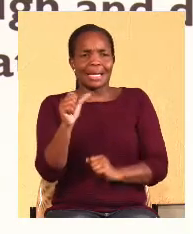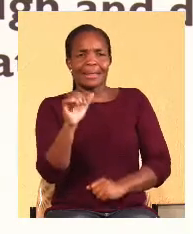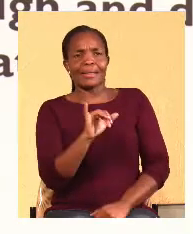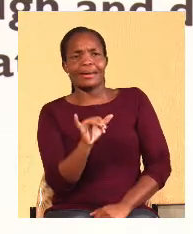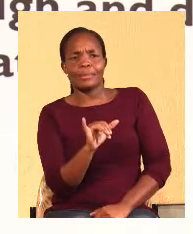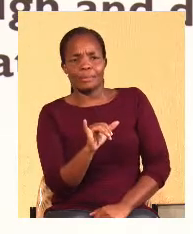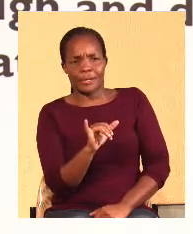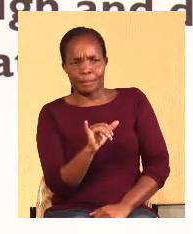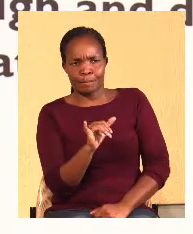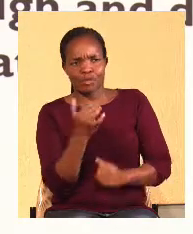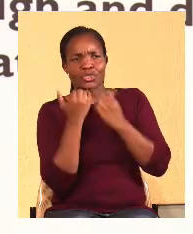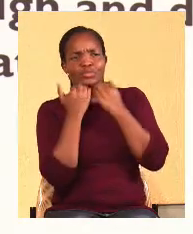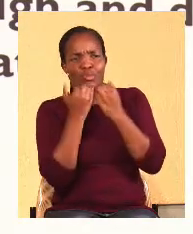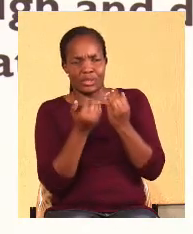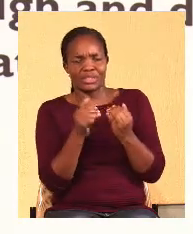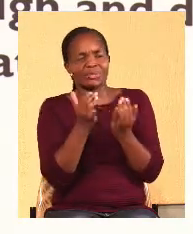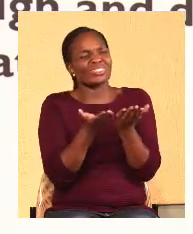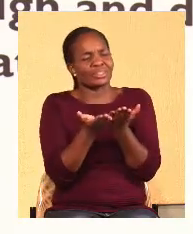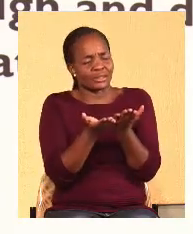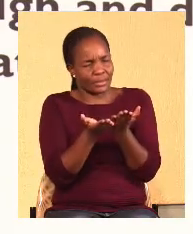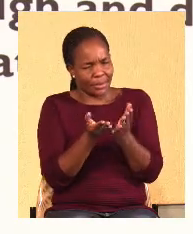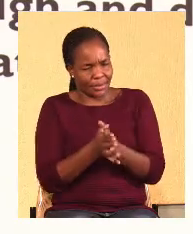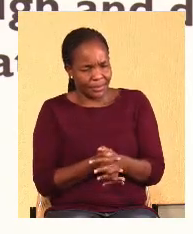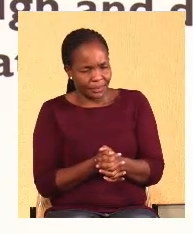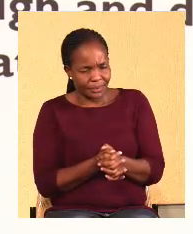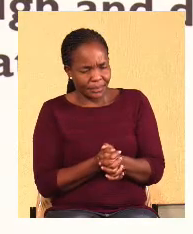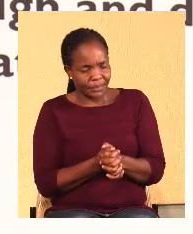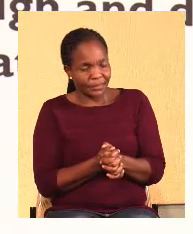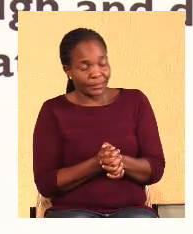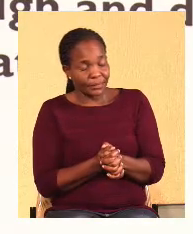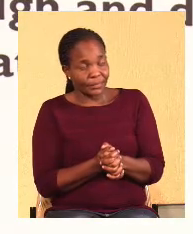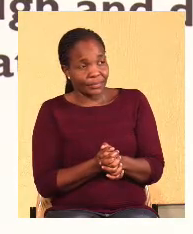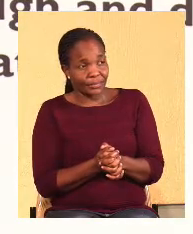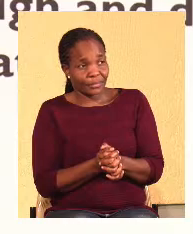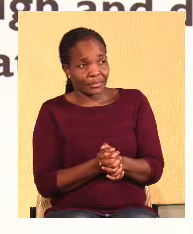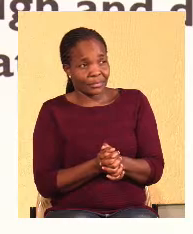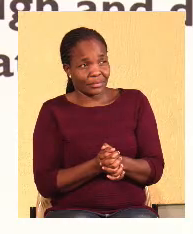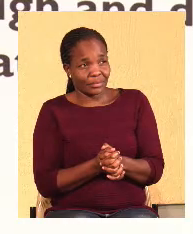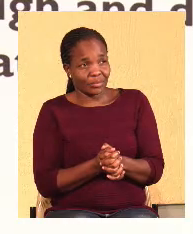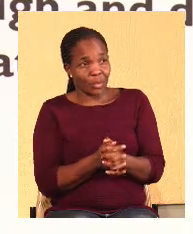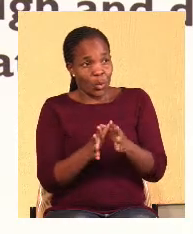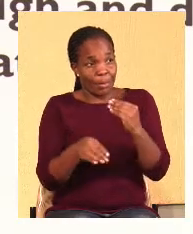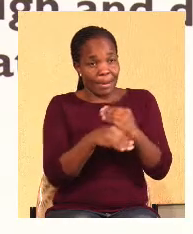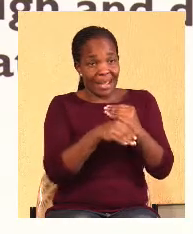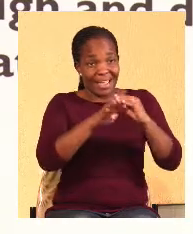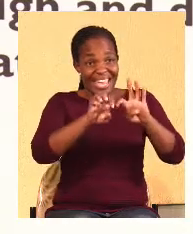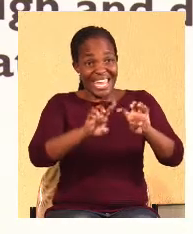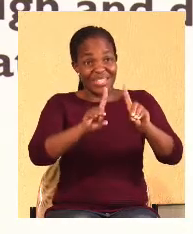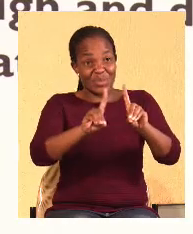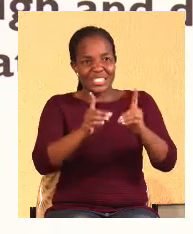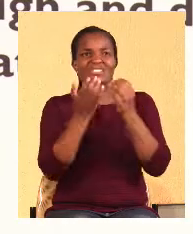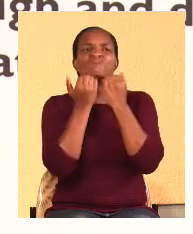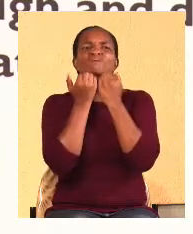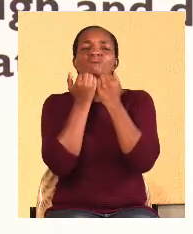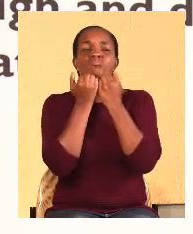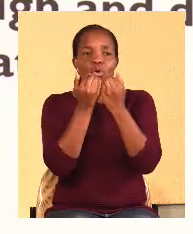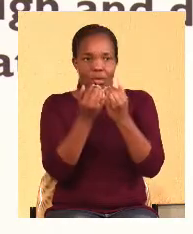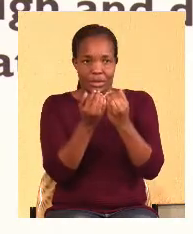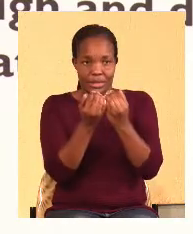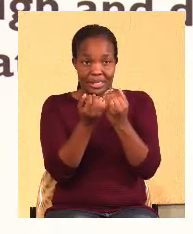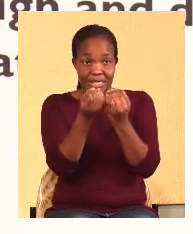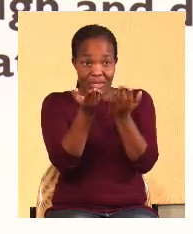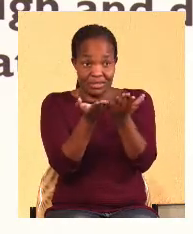changes around critical services. For instance, we've added education as a critical service. It wasn't there